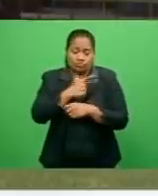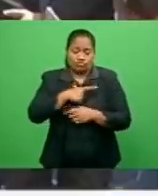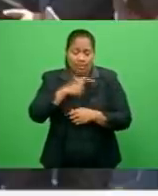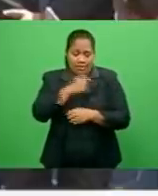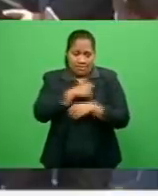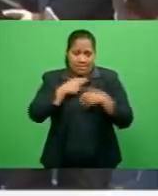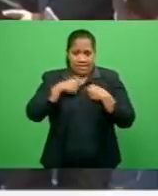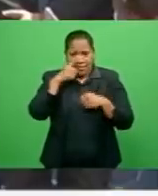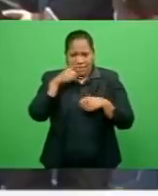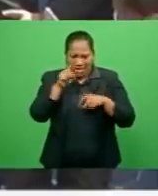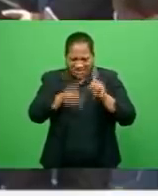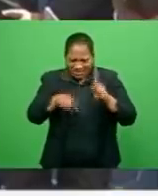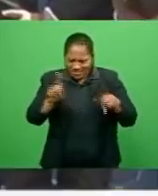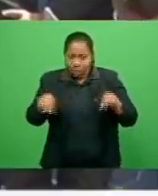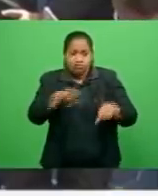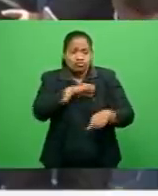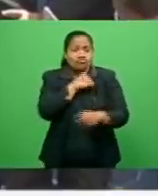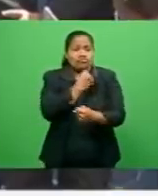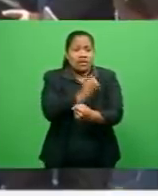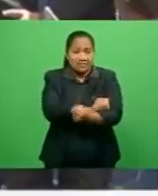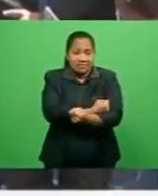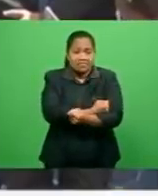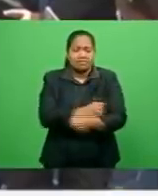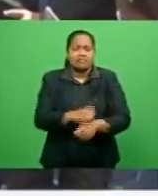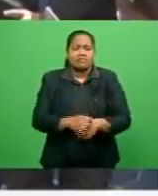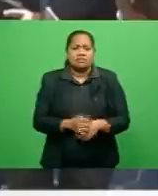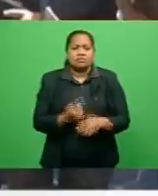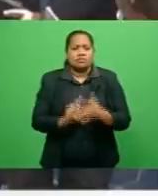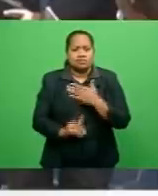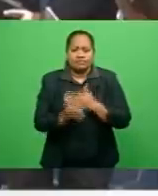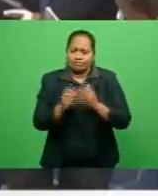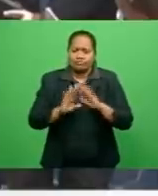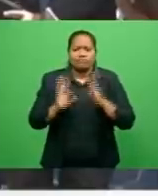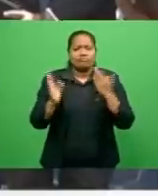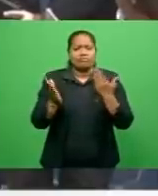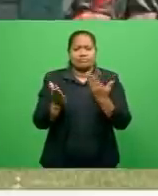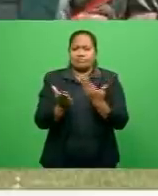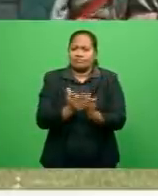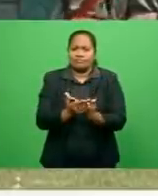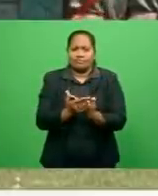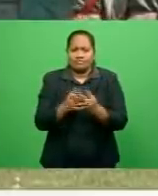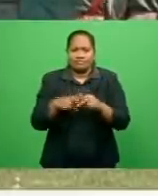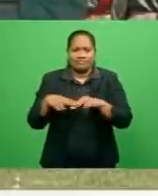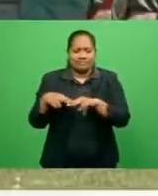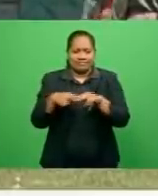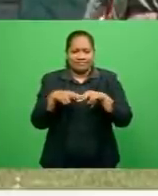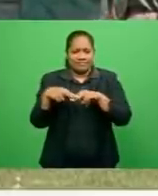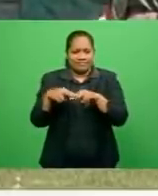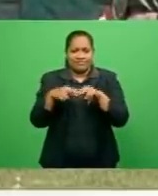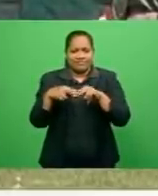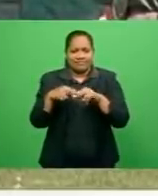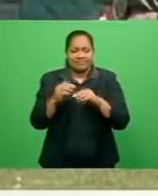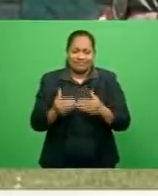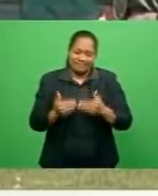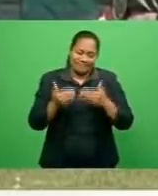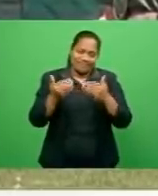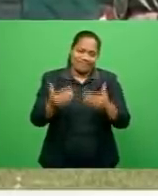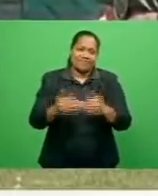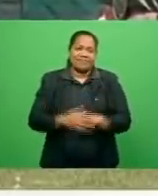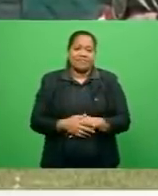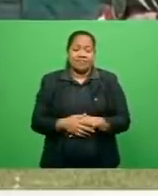with their diverse strength and skill, have together propelled Fiji forward. The Labasa Town Council